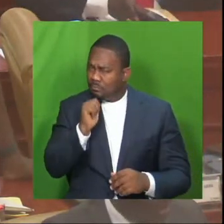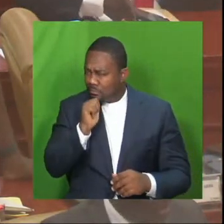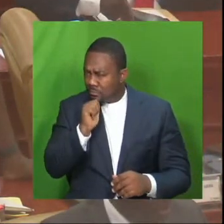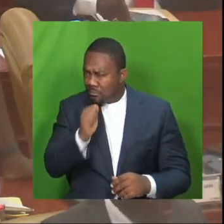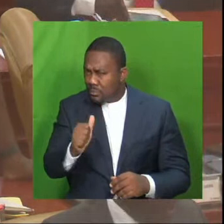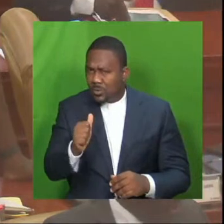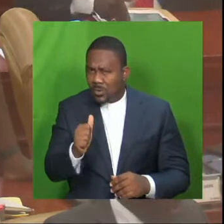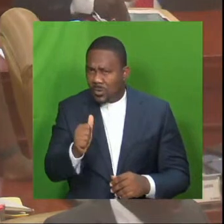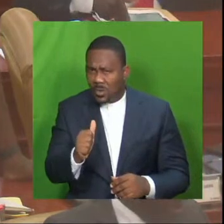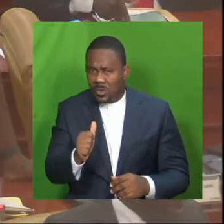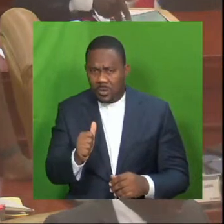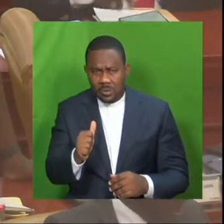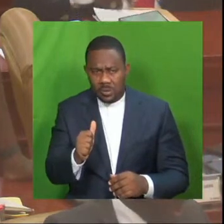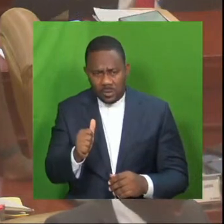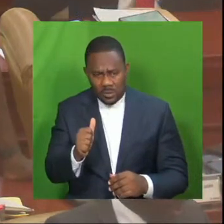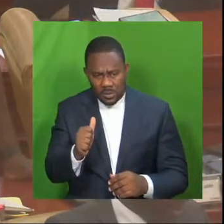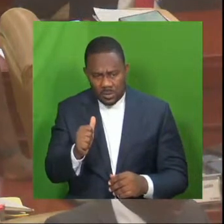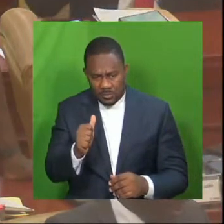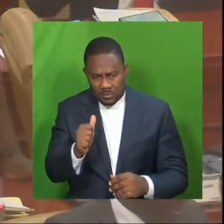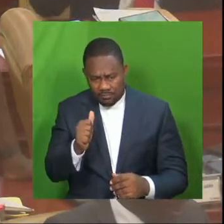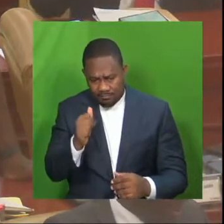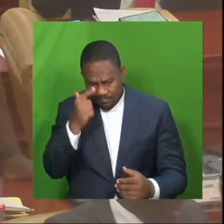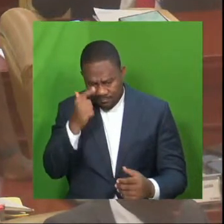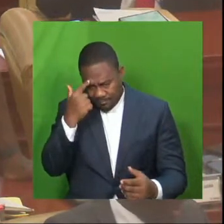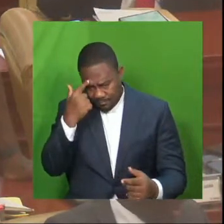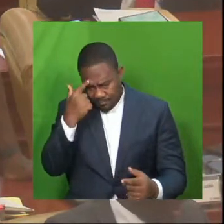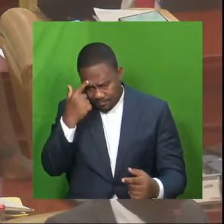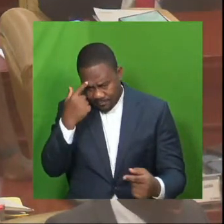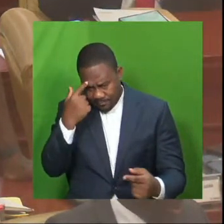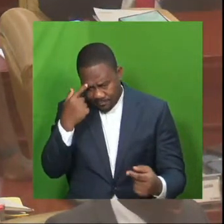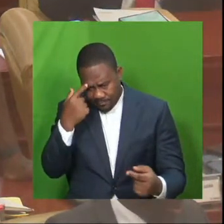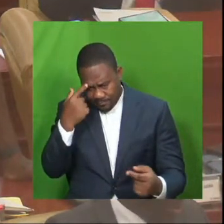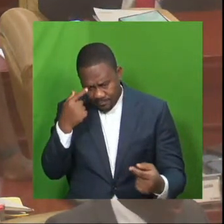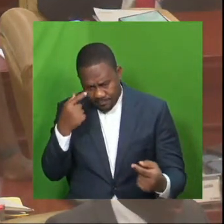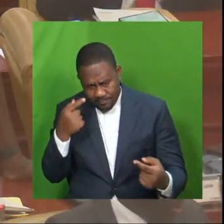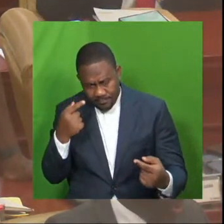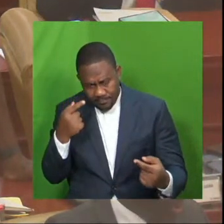in tandem with the Constitution.